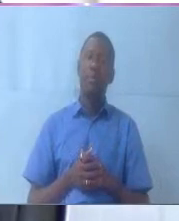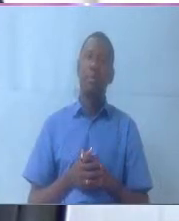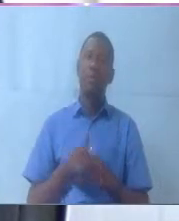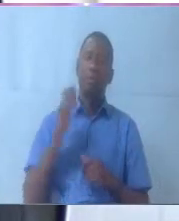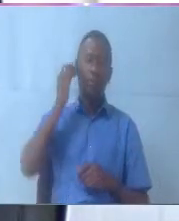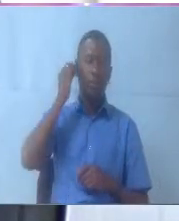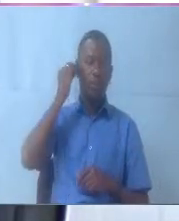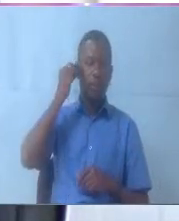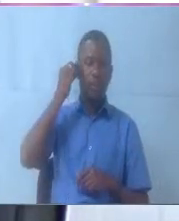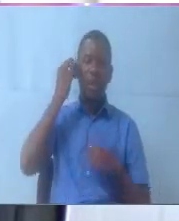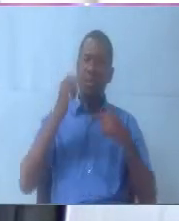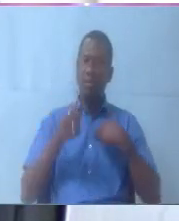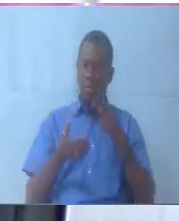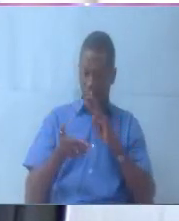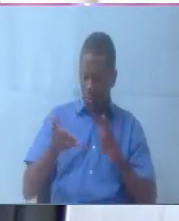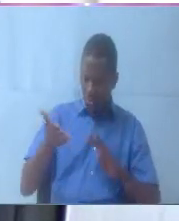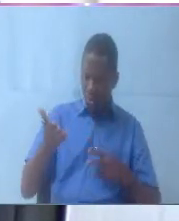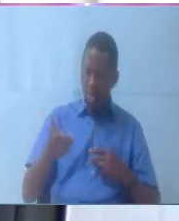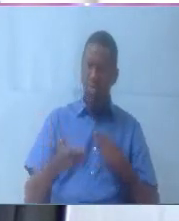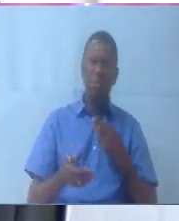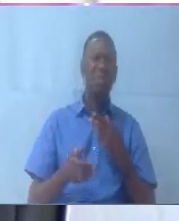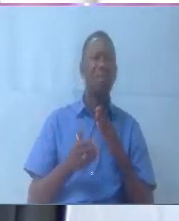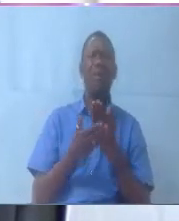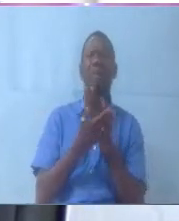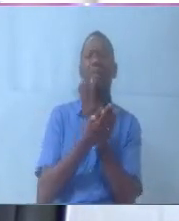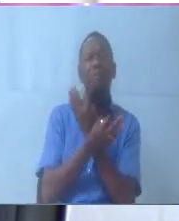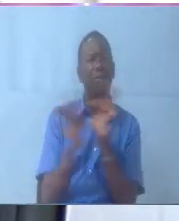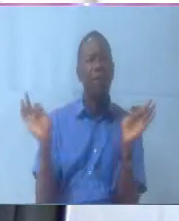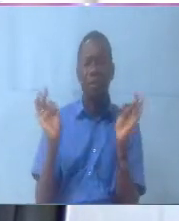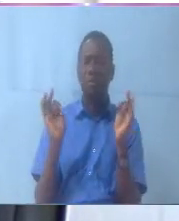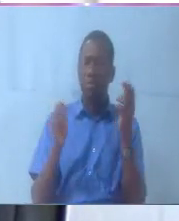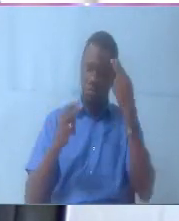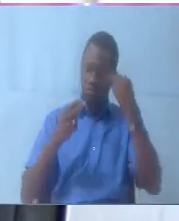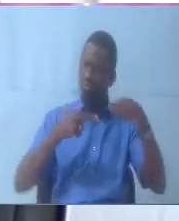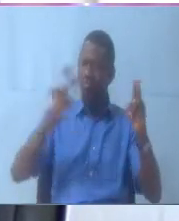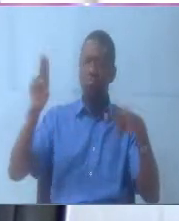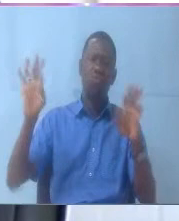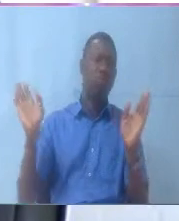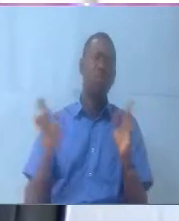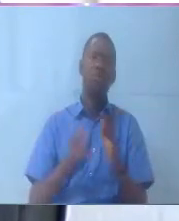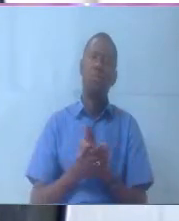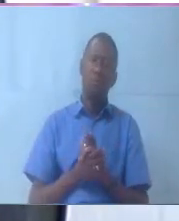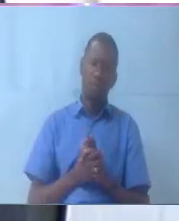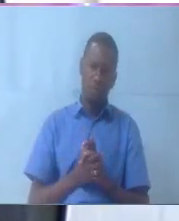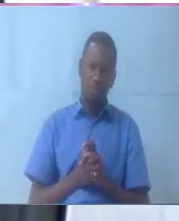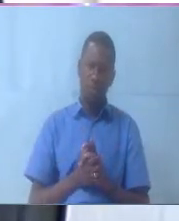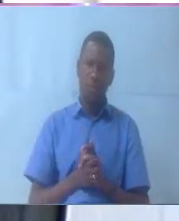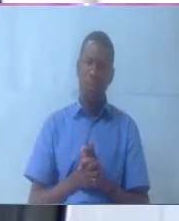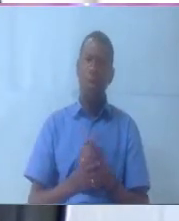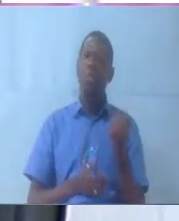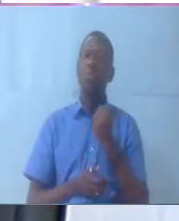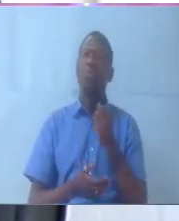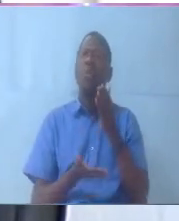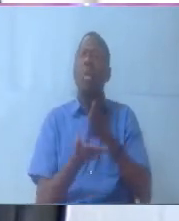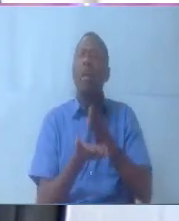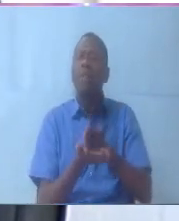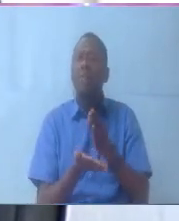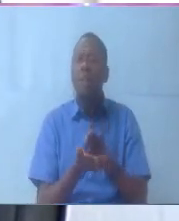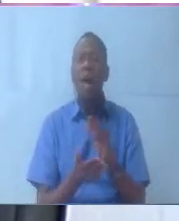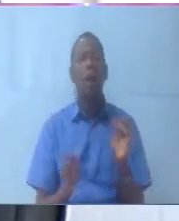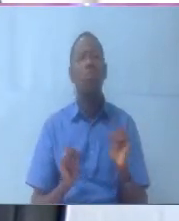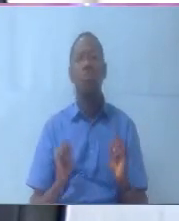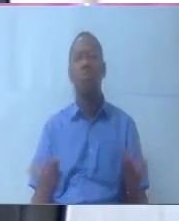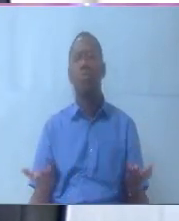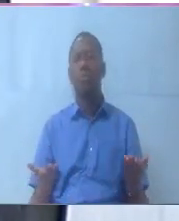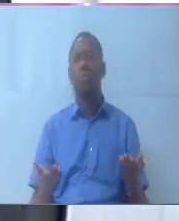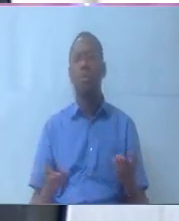discharged all of them. Ngolu fanalu la kito ta tumo menna nge bulalen ko luwa me muta. Because there was no evidence Katu sede ya man sota